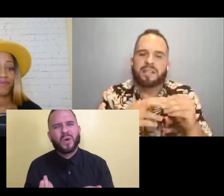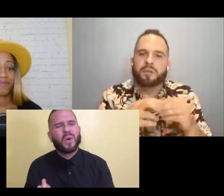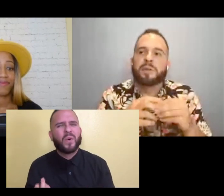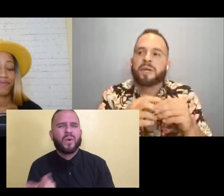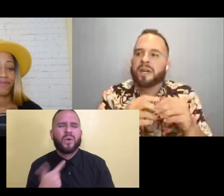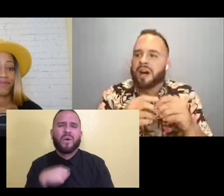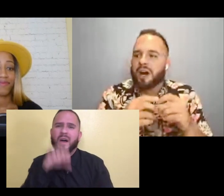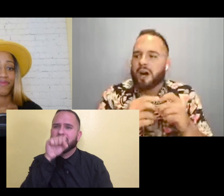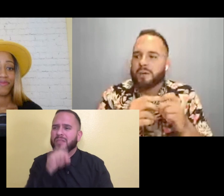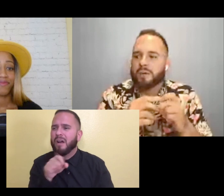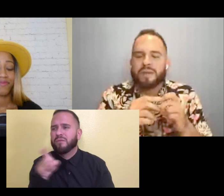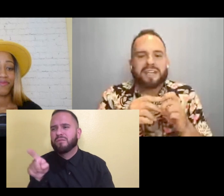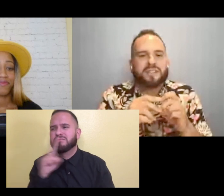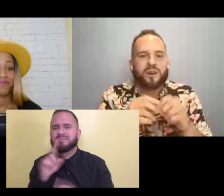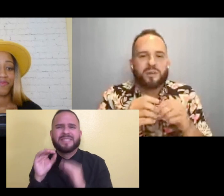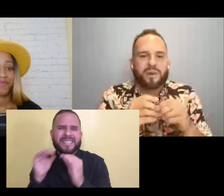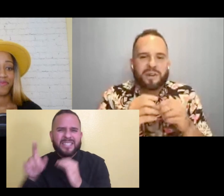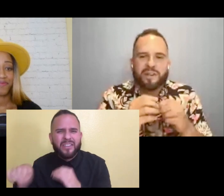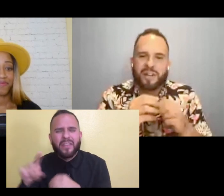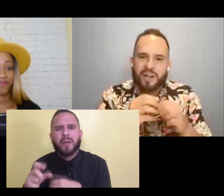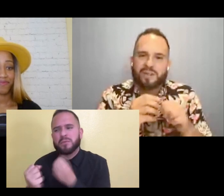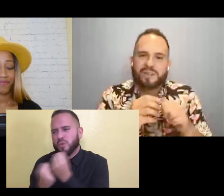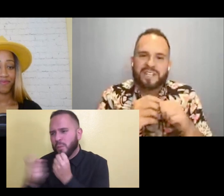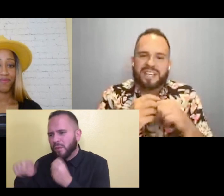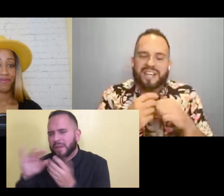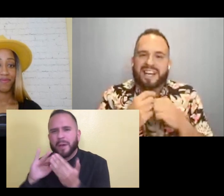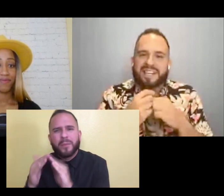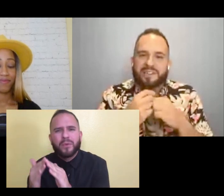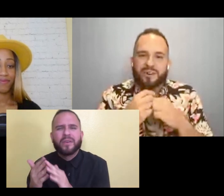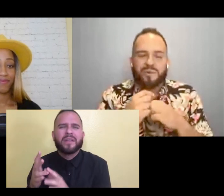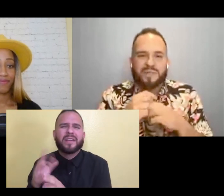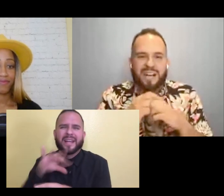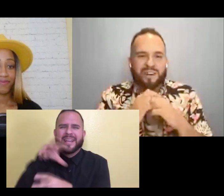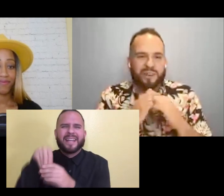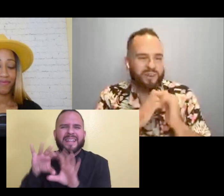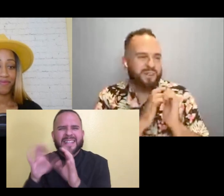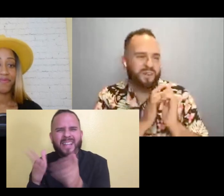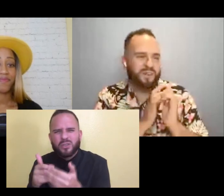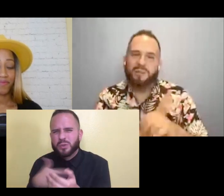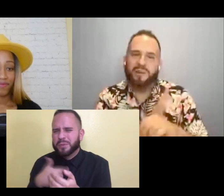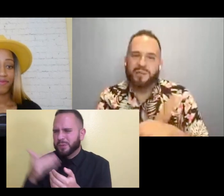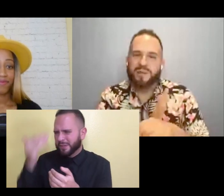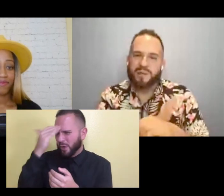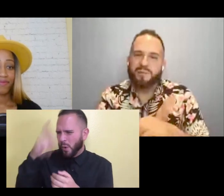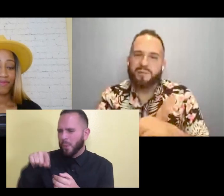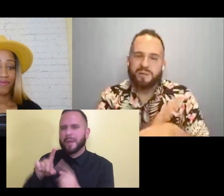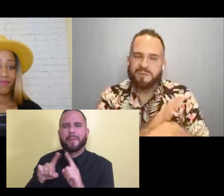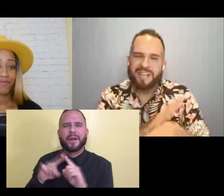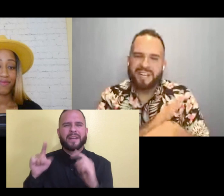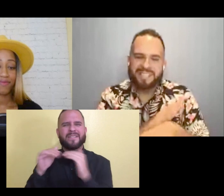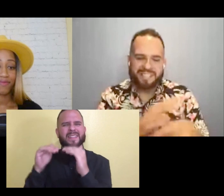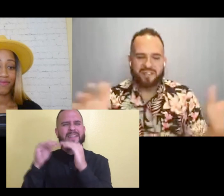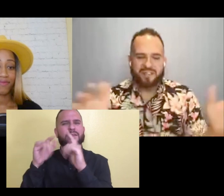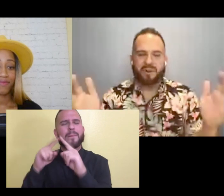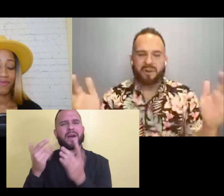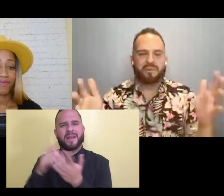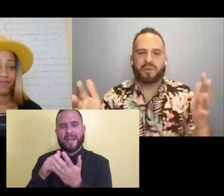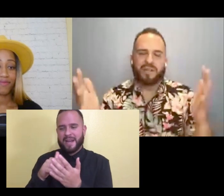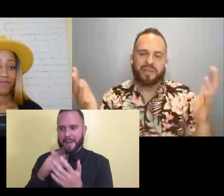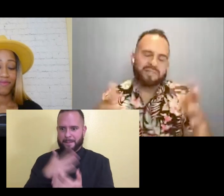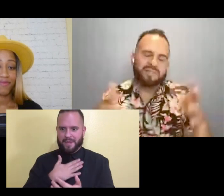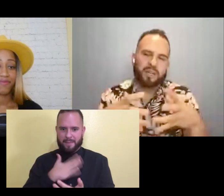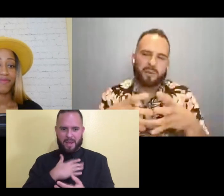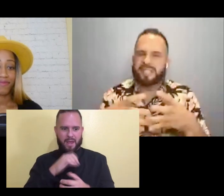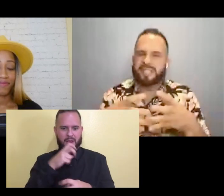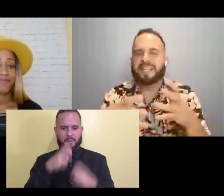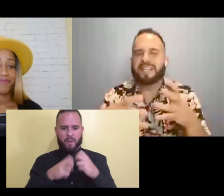that classroom, you really get to know them on another level. And you almost kind of learn also kind of put you and your problems aside because it's like you got a room full